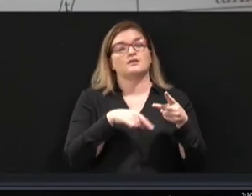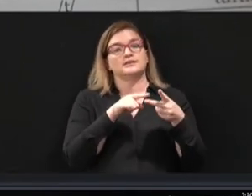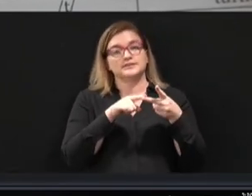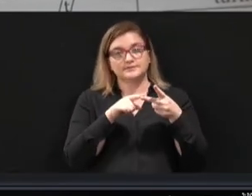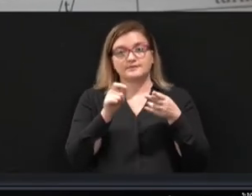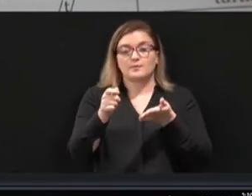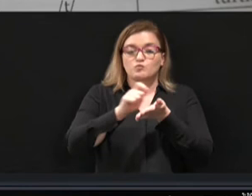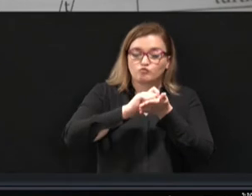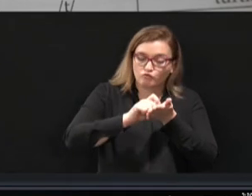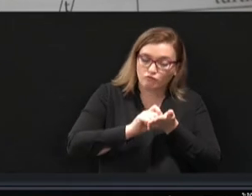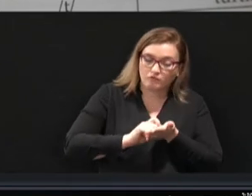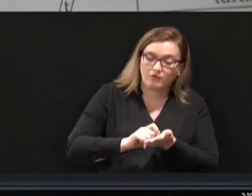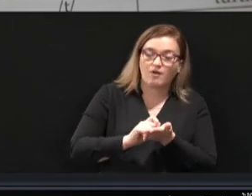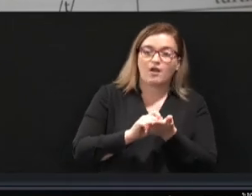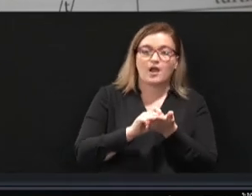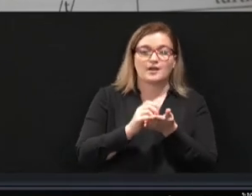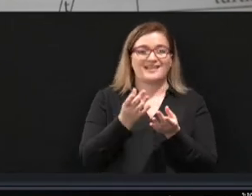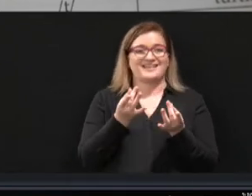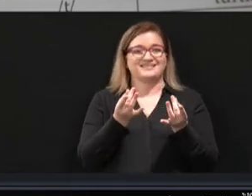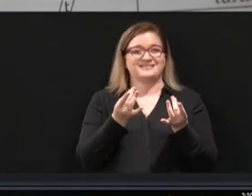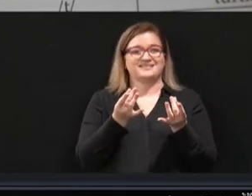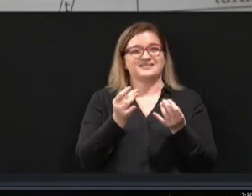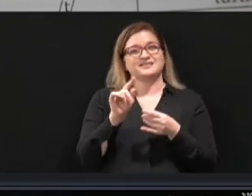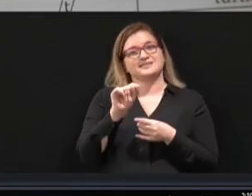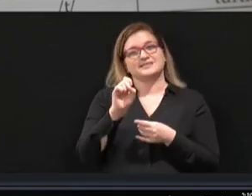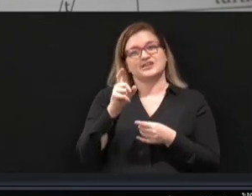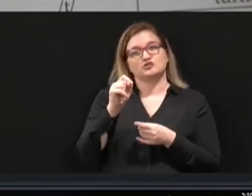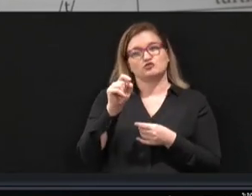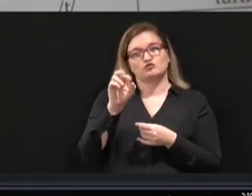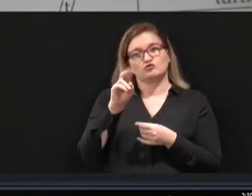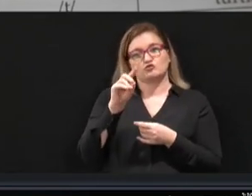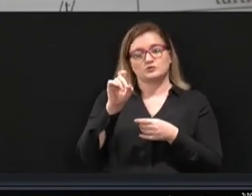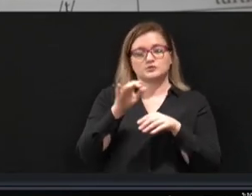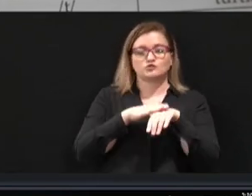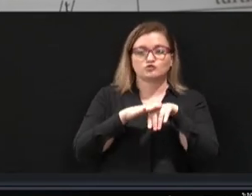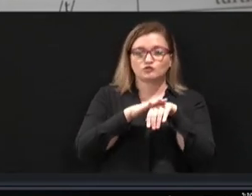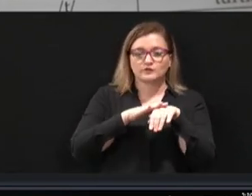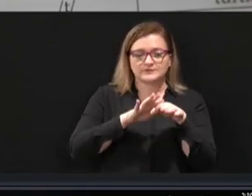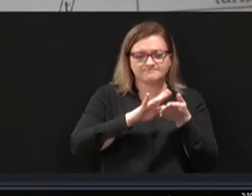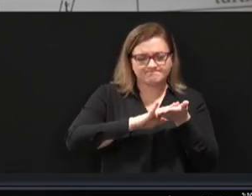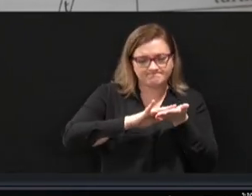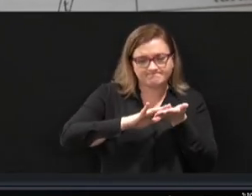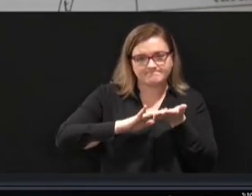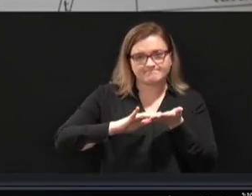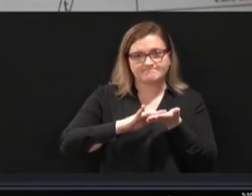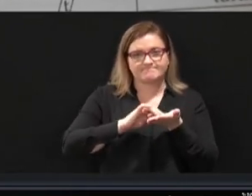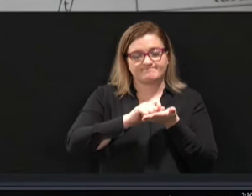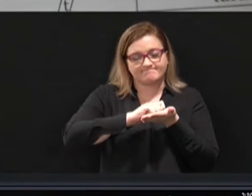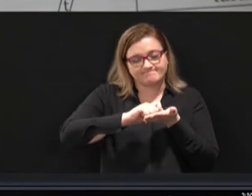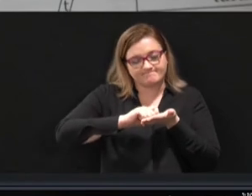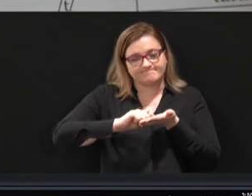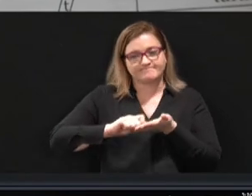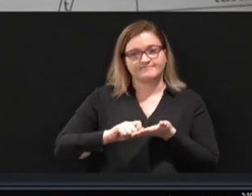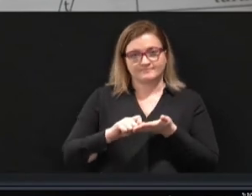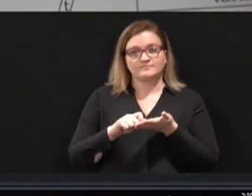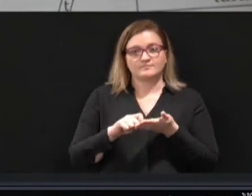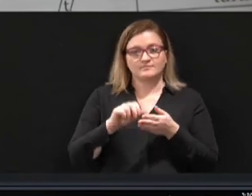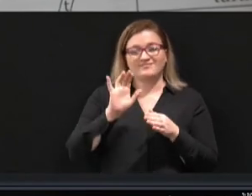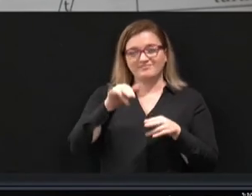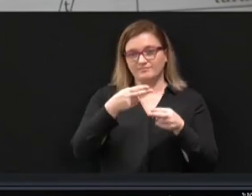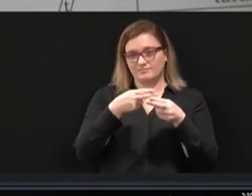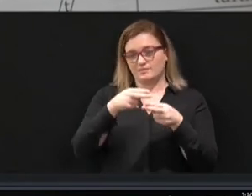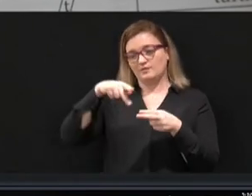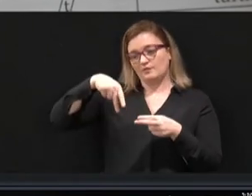or some sort of a textured surface. That's called introducing a new phoneme grapheme. We will get to that later this